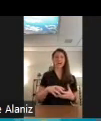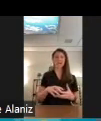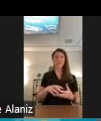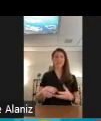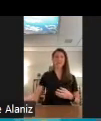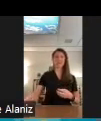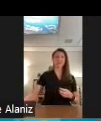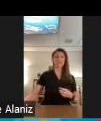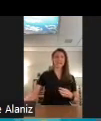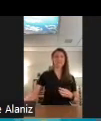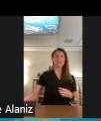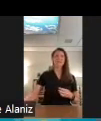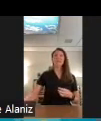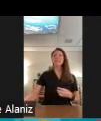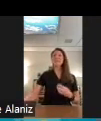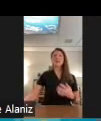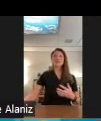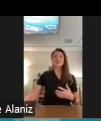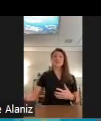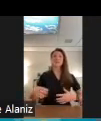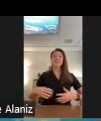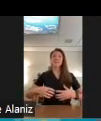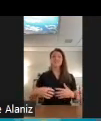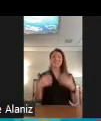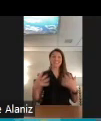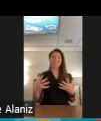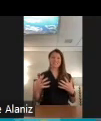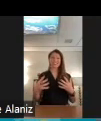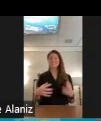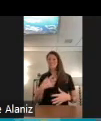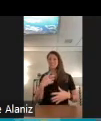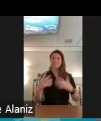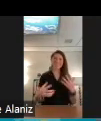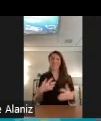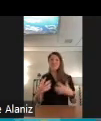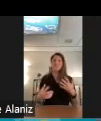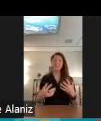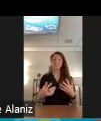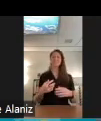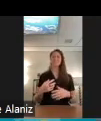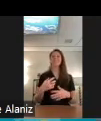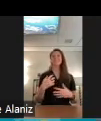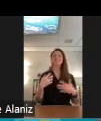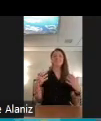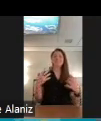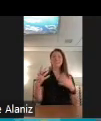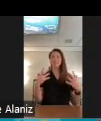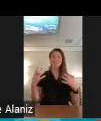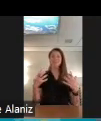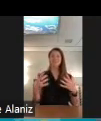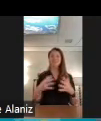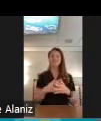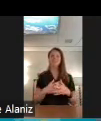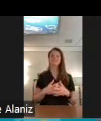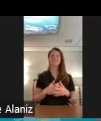high cognitive load to the task. And they're also using exercise. So they're getting that neuroplasticity, that